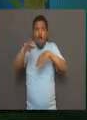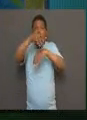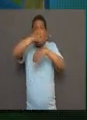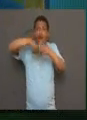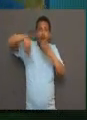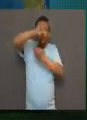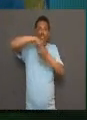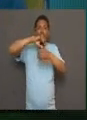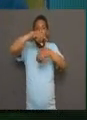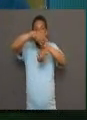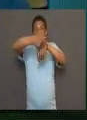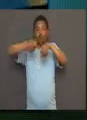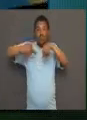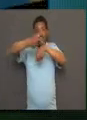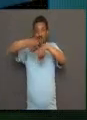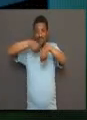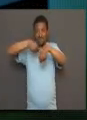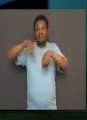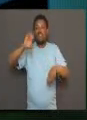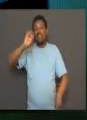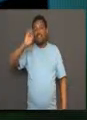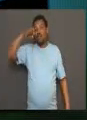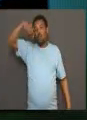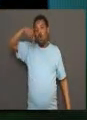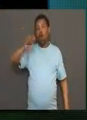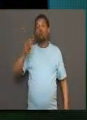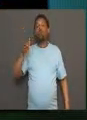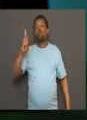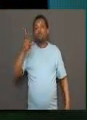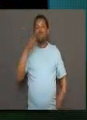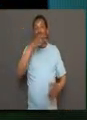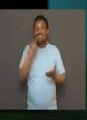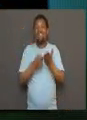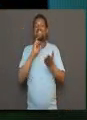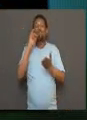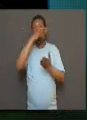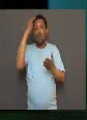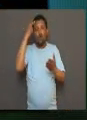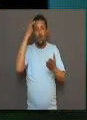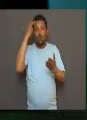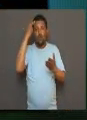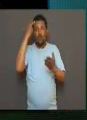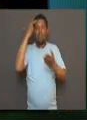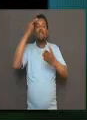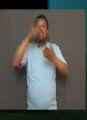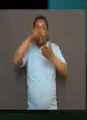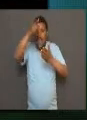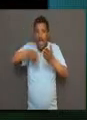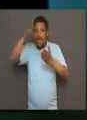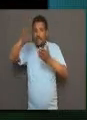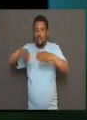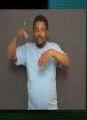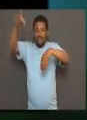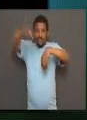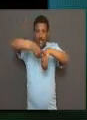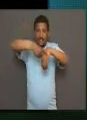equator. This is because the lines tangent the Earth during